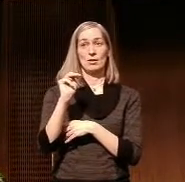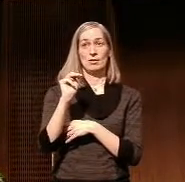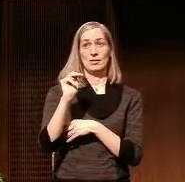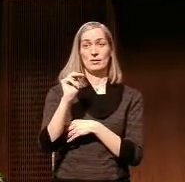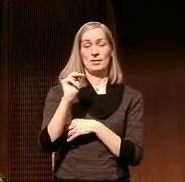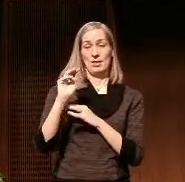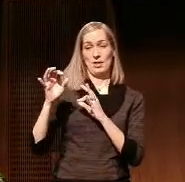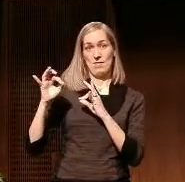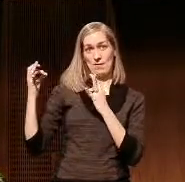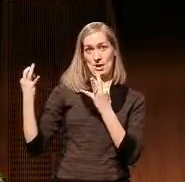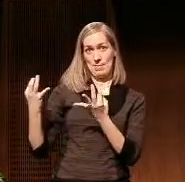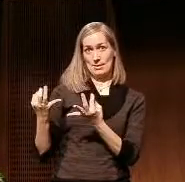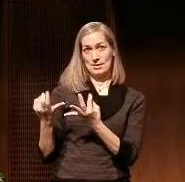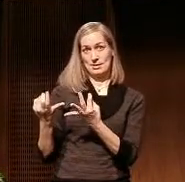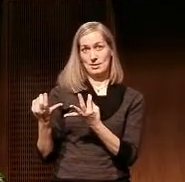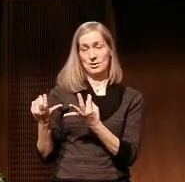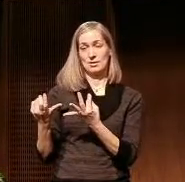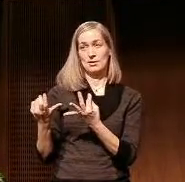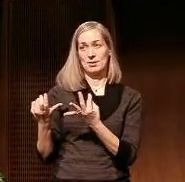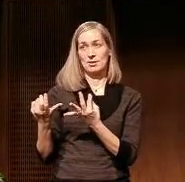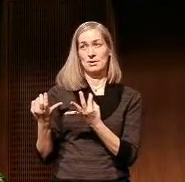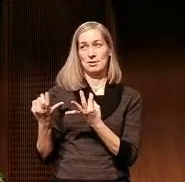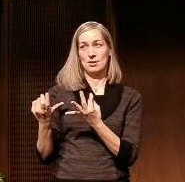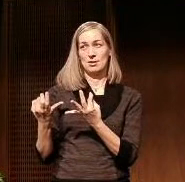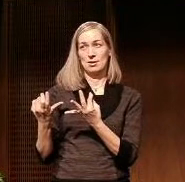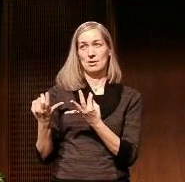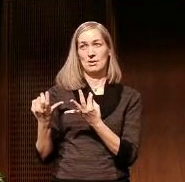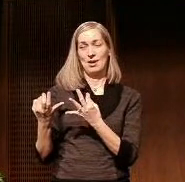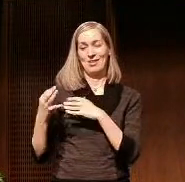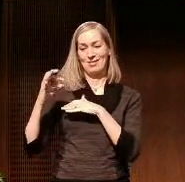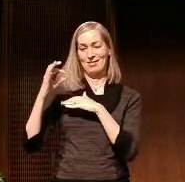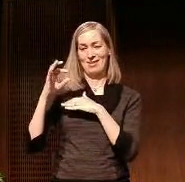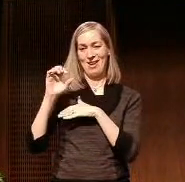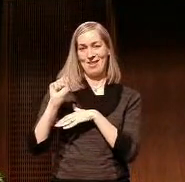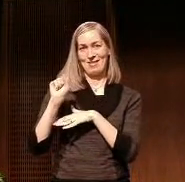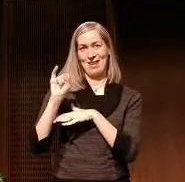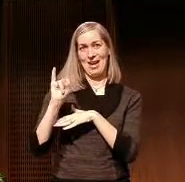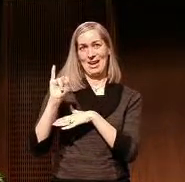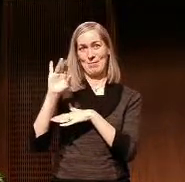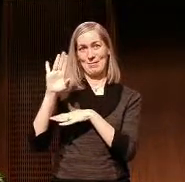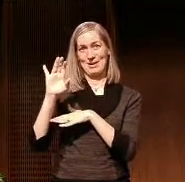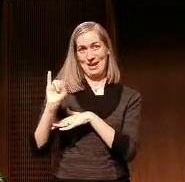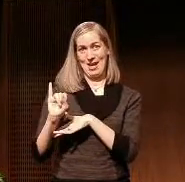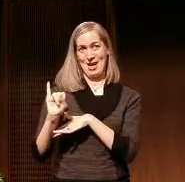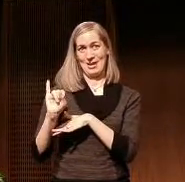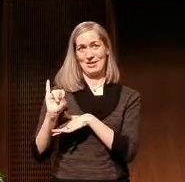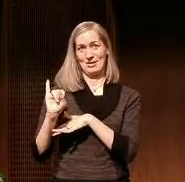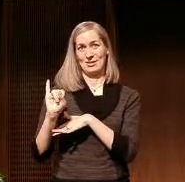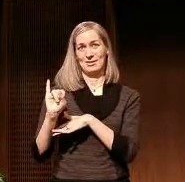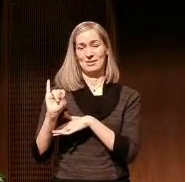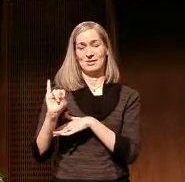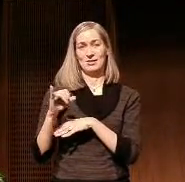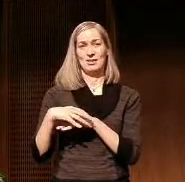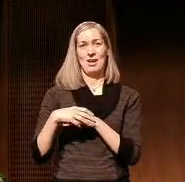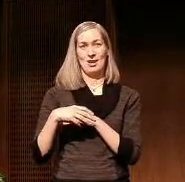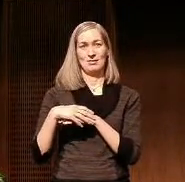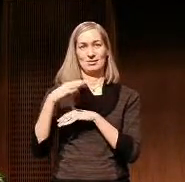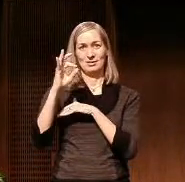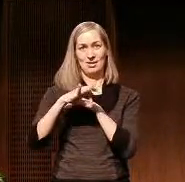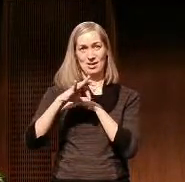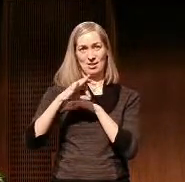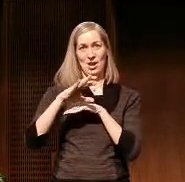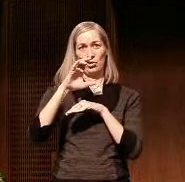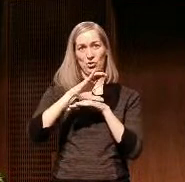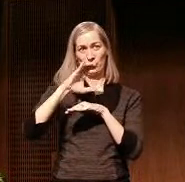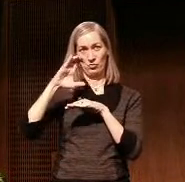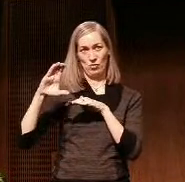family and Sunset International Bible Institute and the Sunset Church